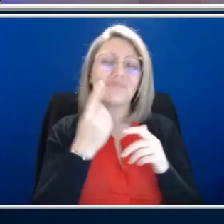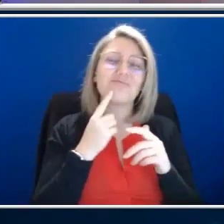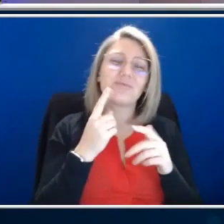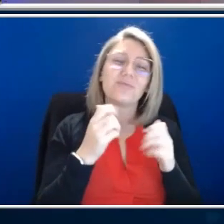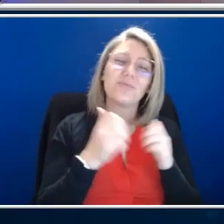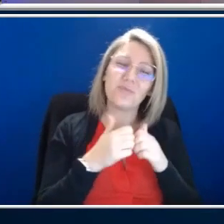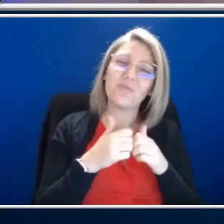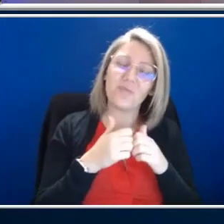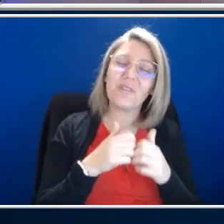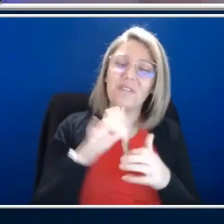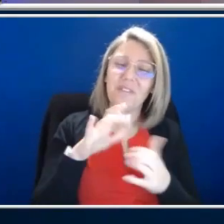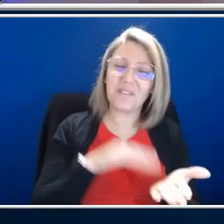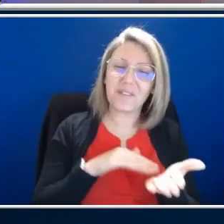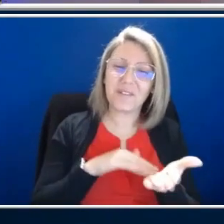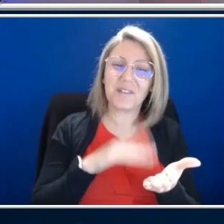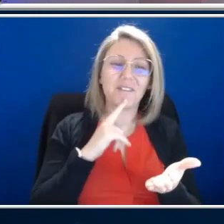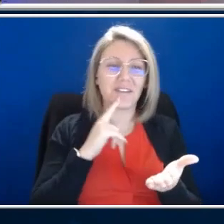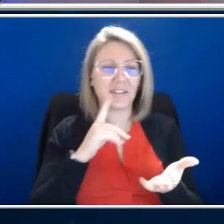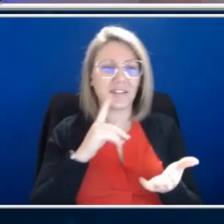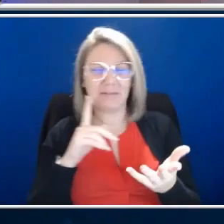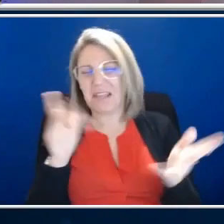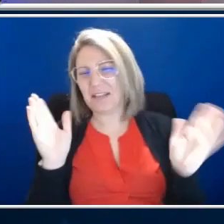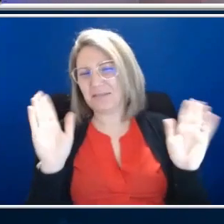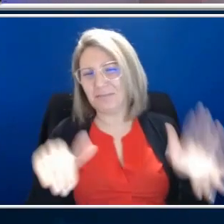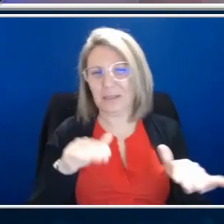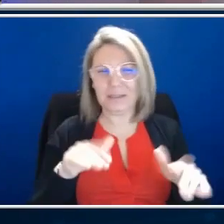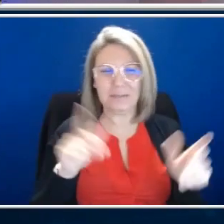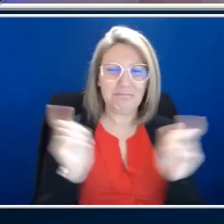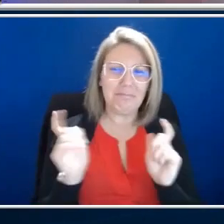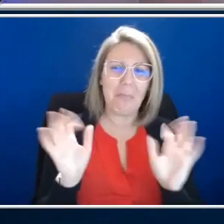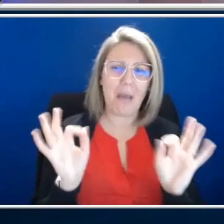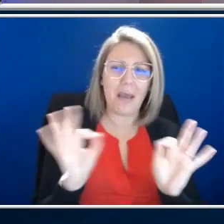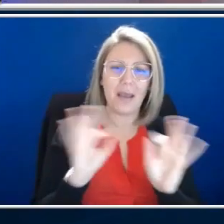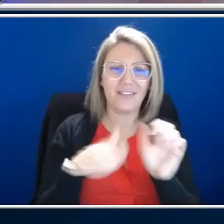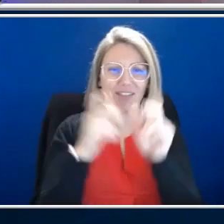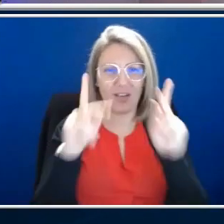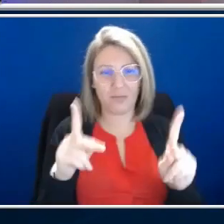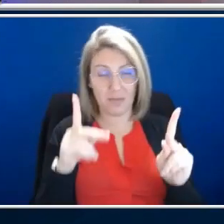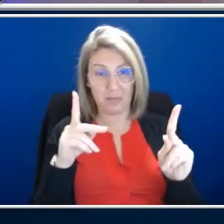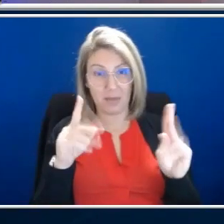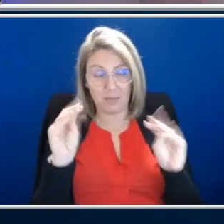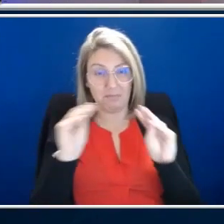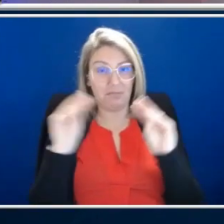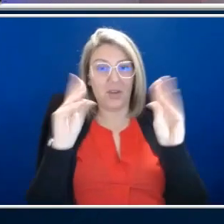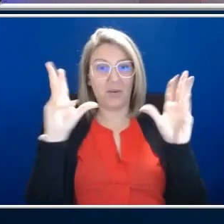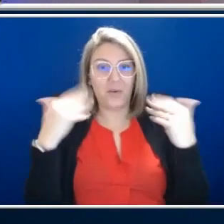small price to pay. That's a small follow-up compared to everything the miracles that you have worked.